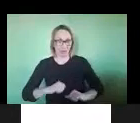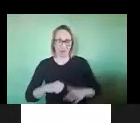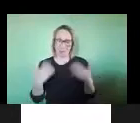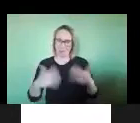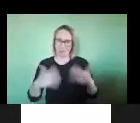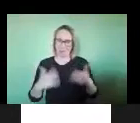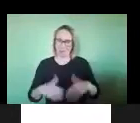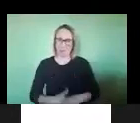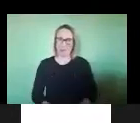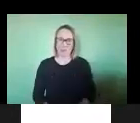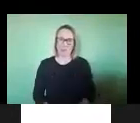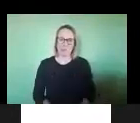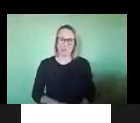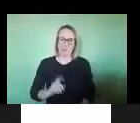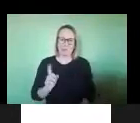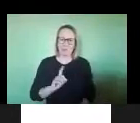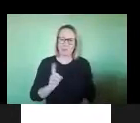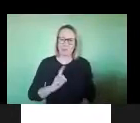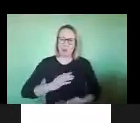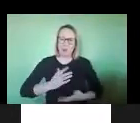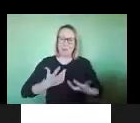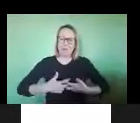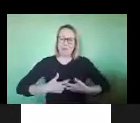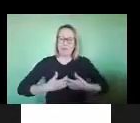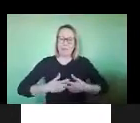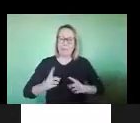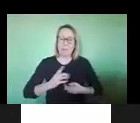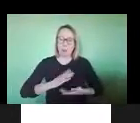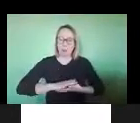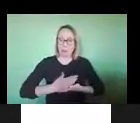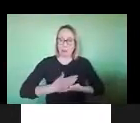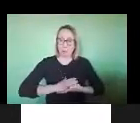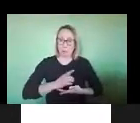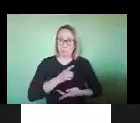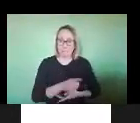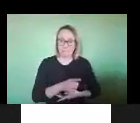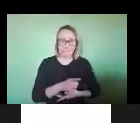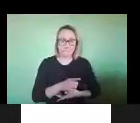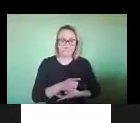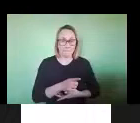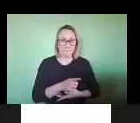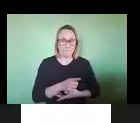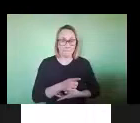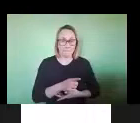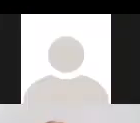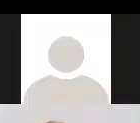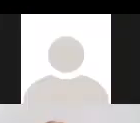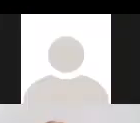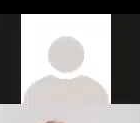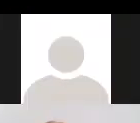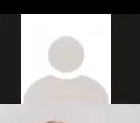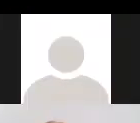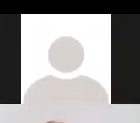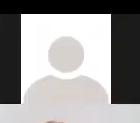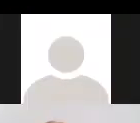amazing. What kind of equipment do you use? So you've got your laptop, and do you use anything else?